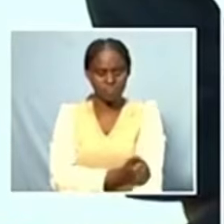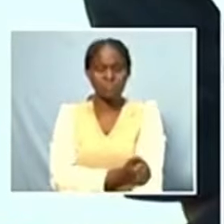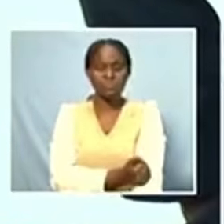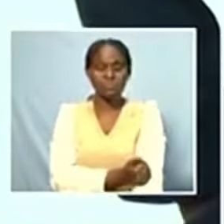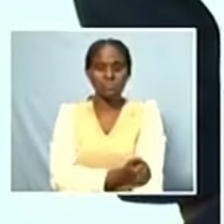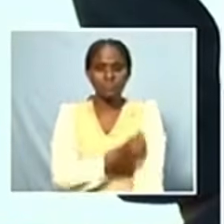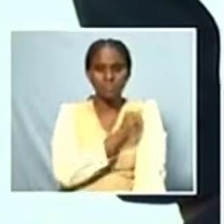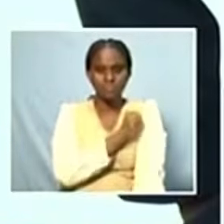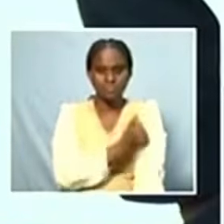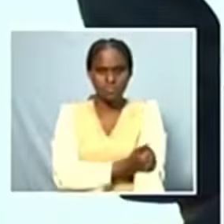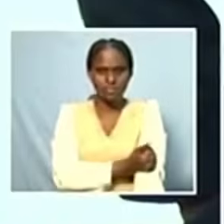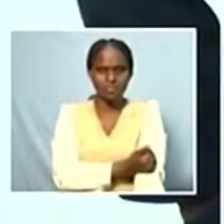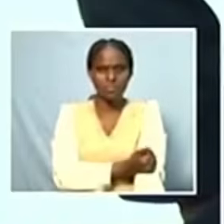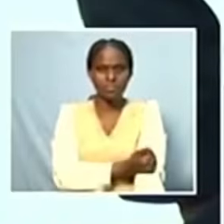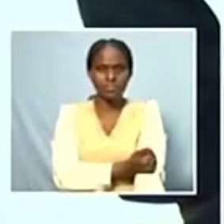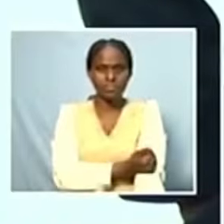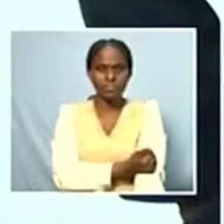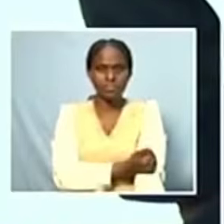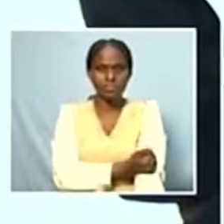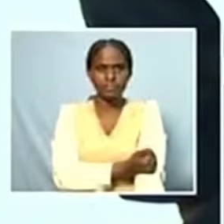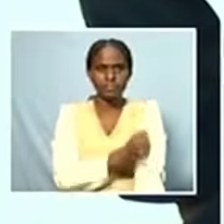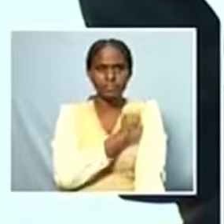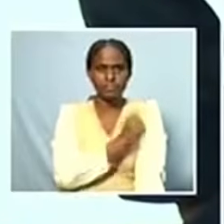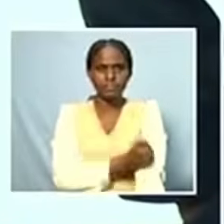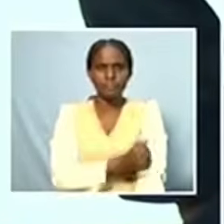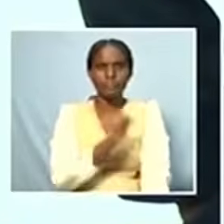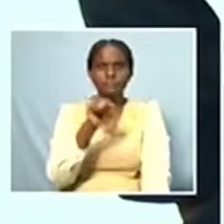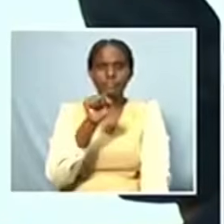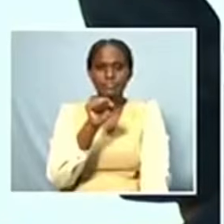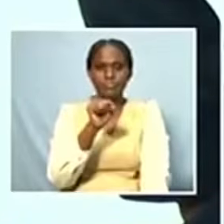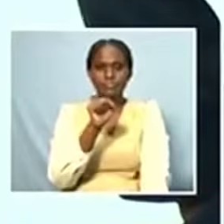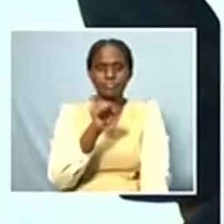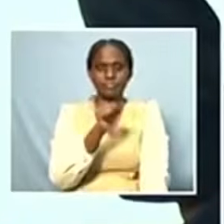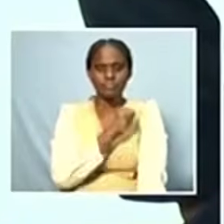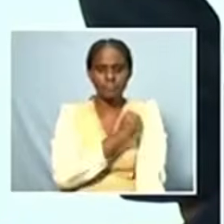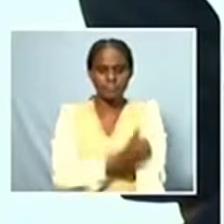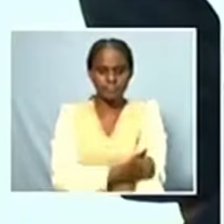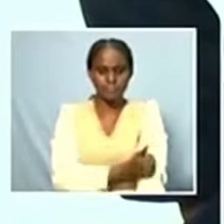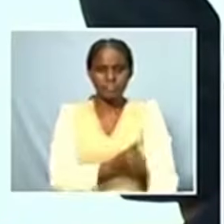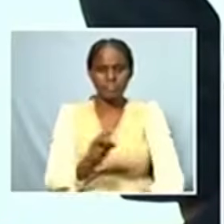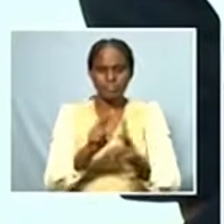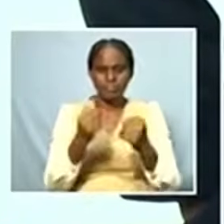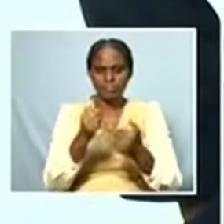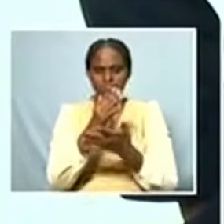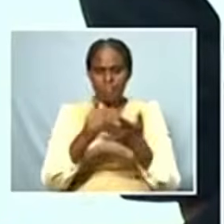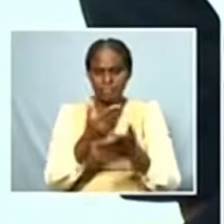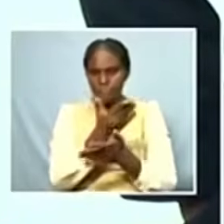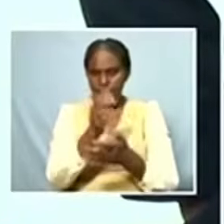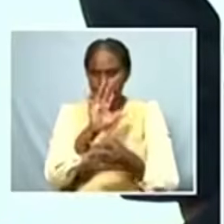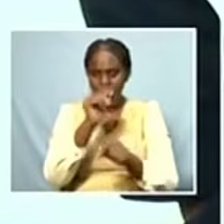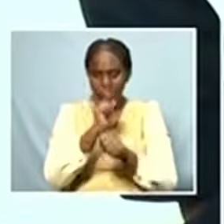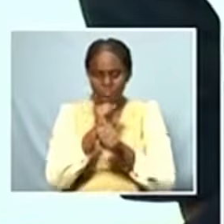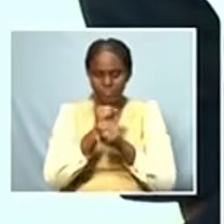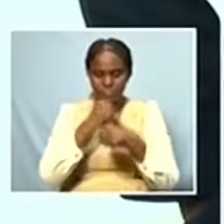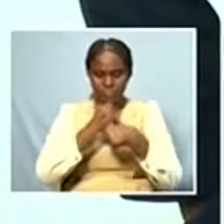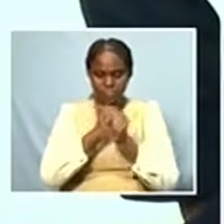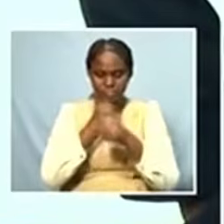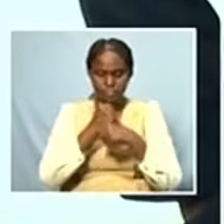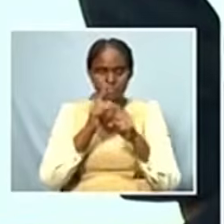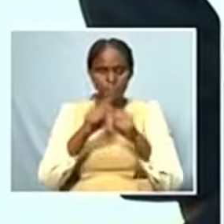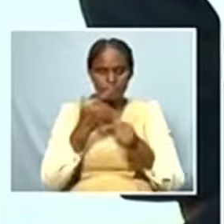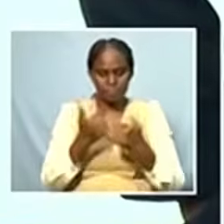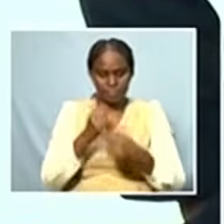is it association? Authority, yes, authority. So those are some of the efforts we've made, but